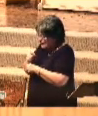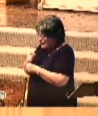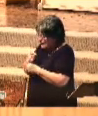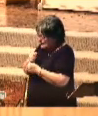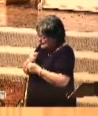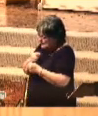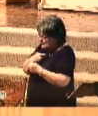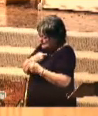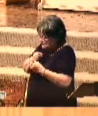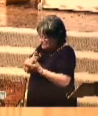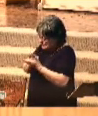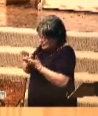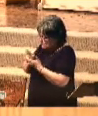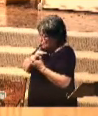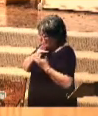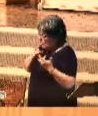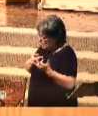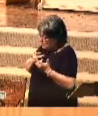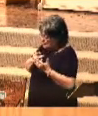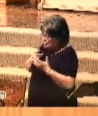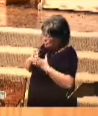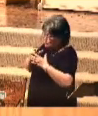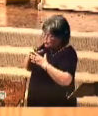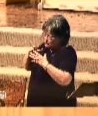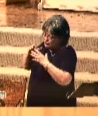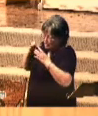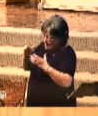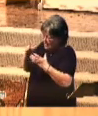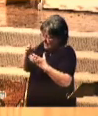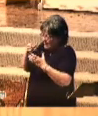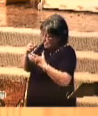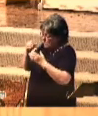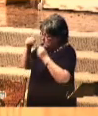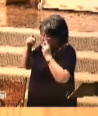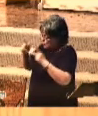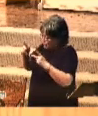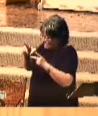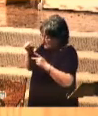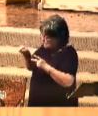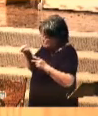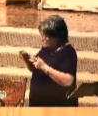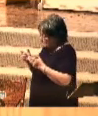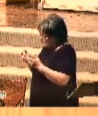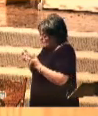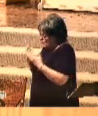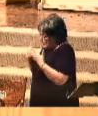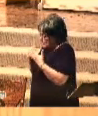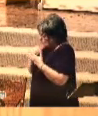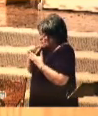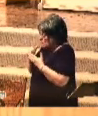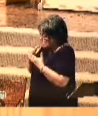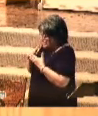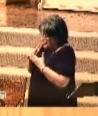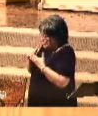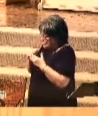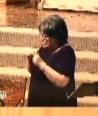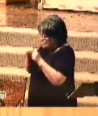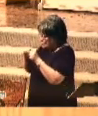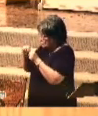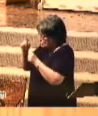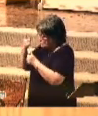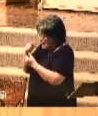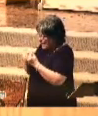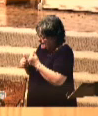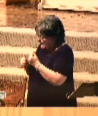heart. And Lord, this great opportunity, this raise and promotion, and he's afraid that he's not going to be able to continue